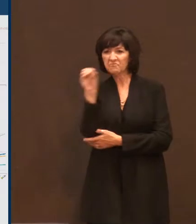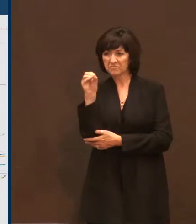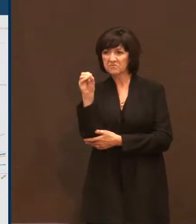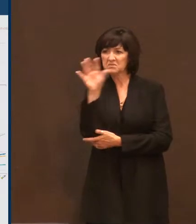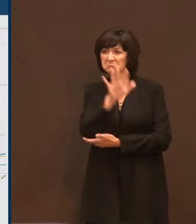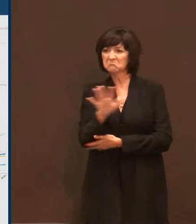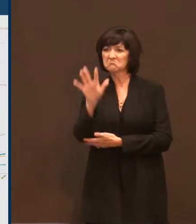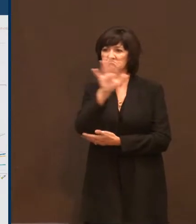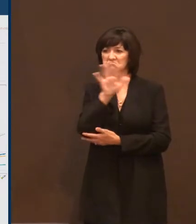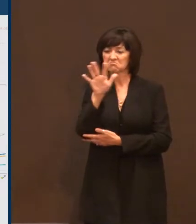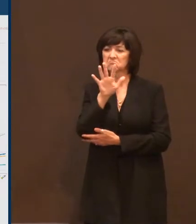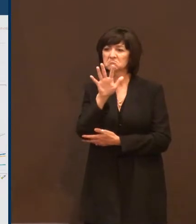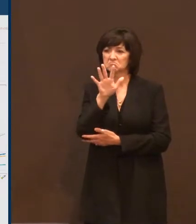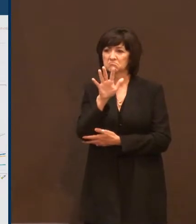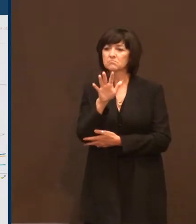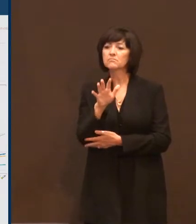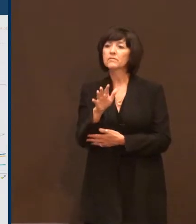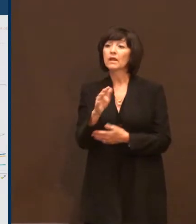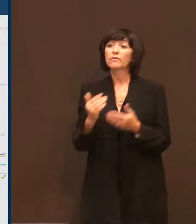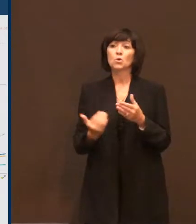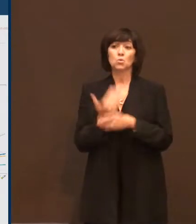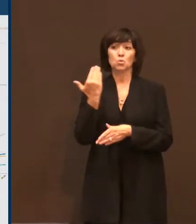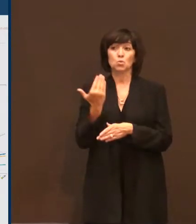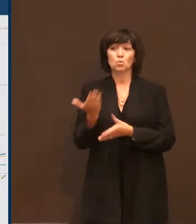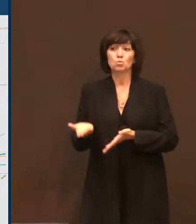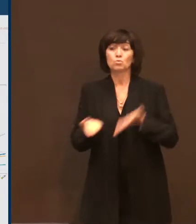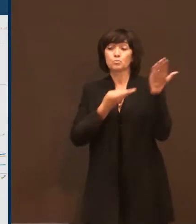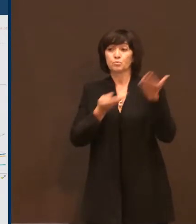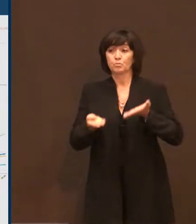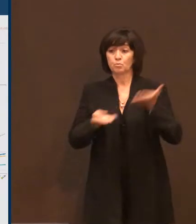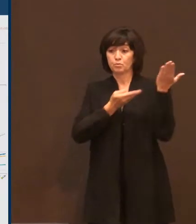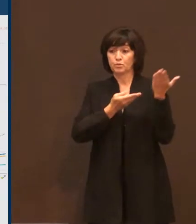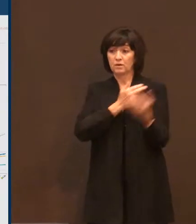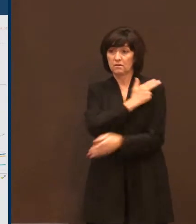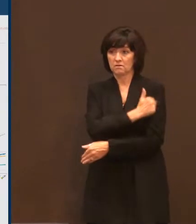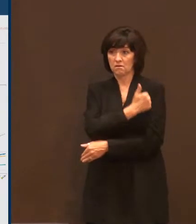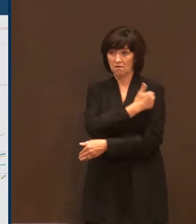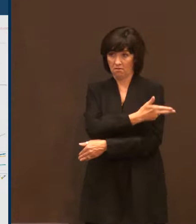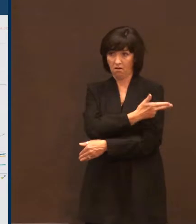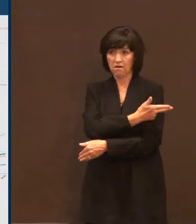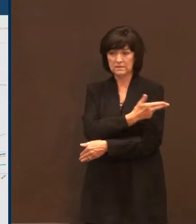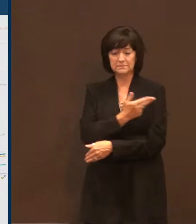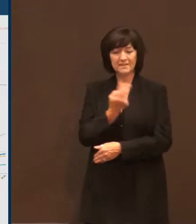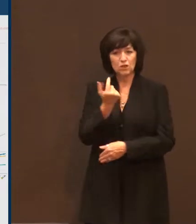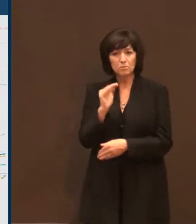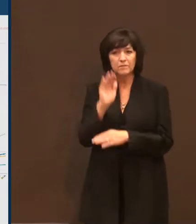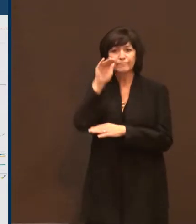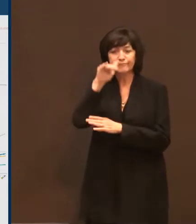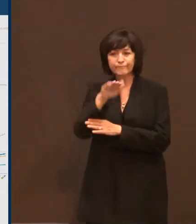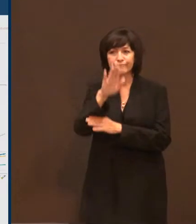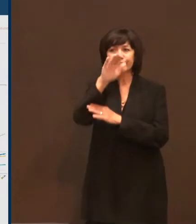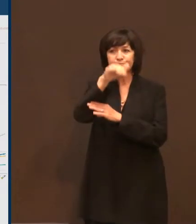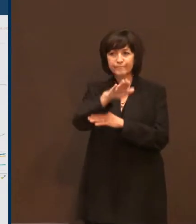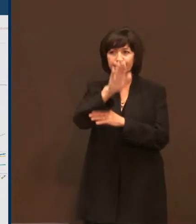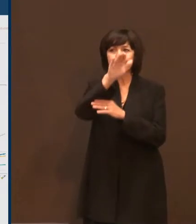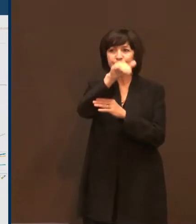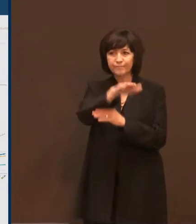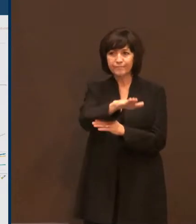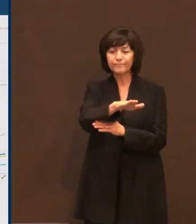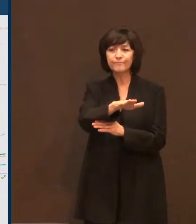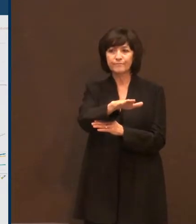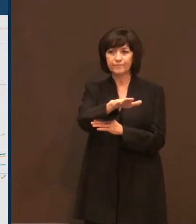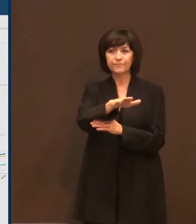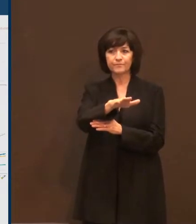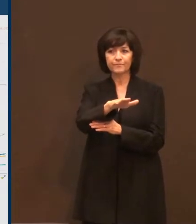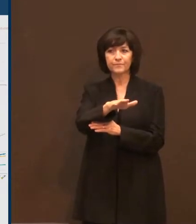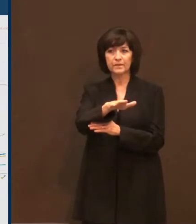hospital admissions each day, which you can see is a little bit up and down. And we've got a little bit of an